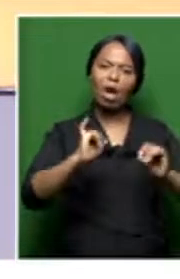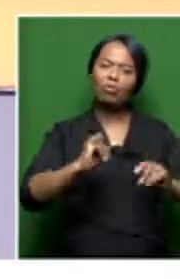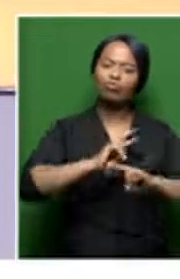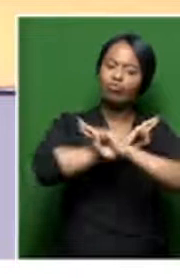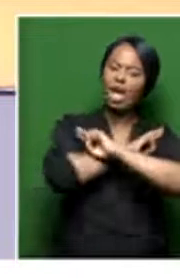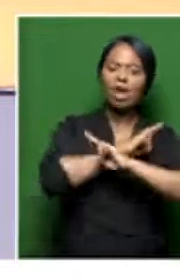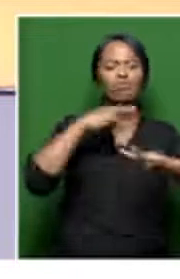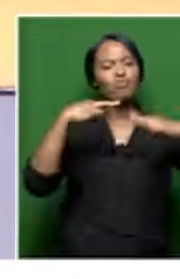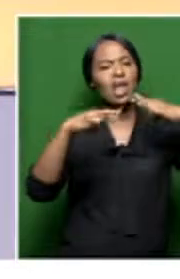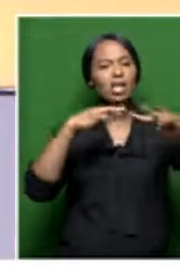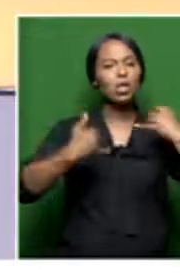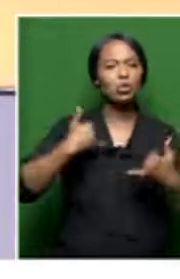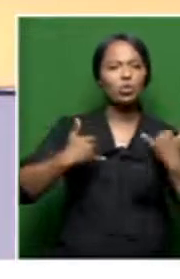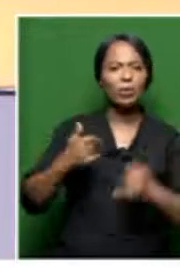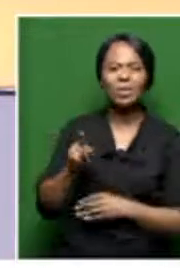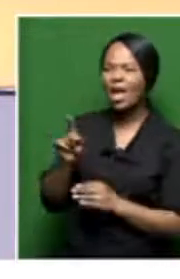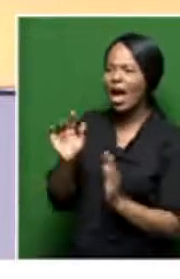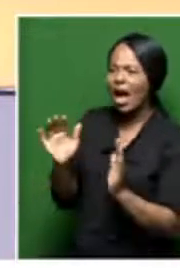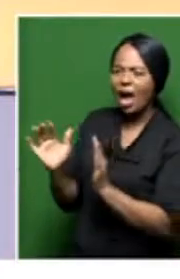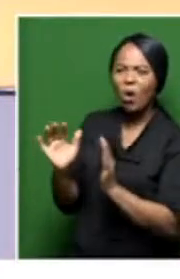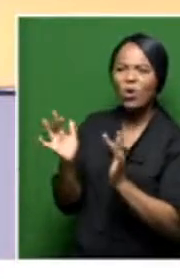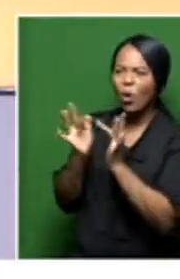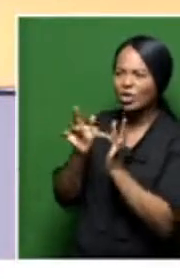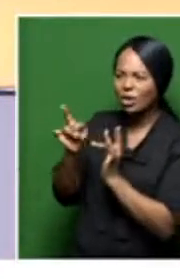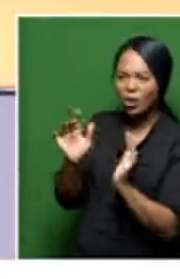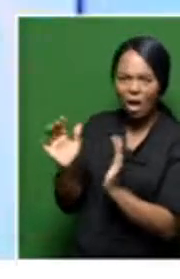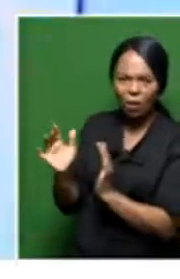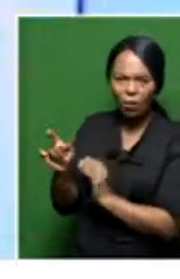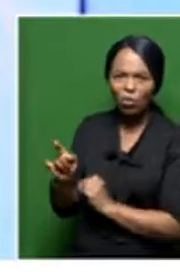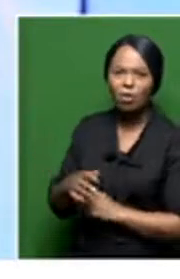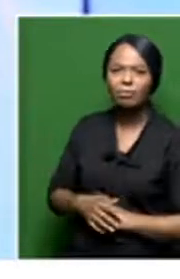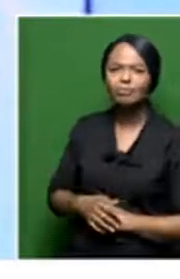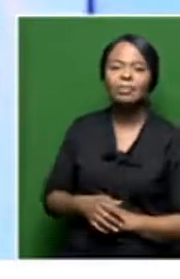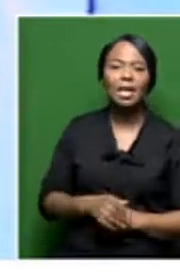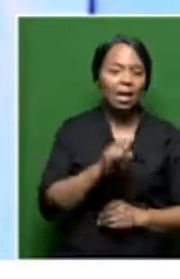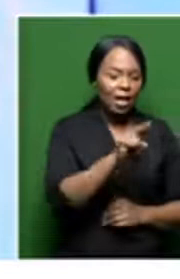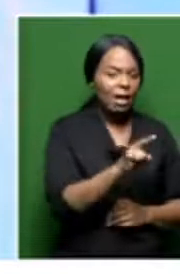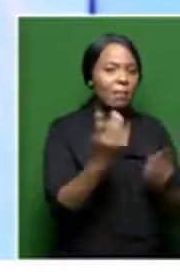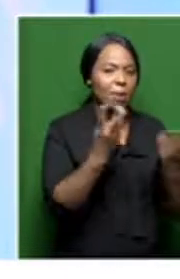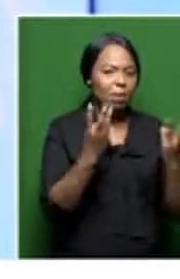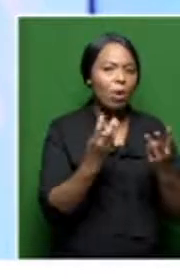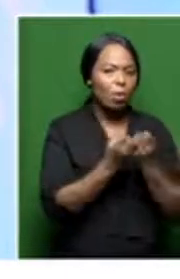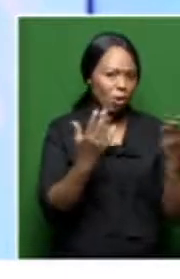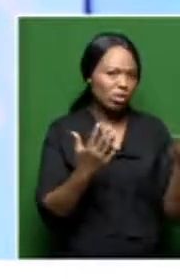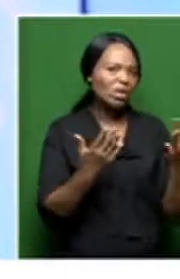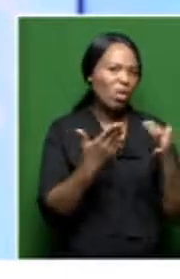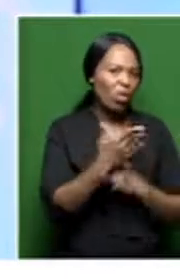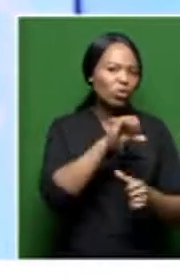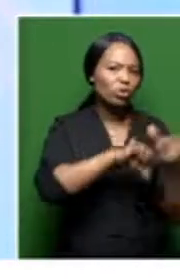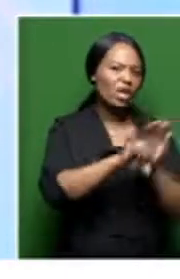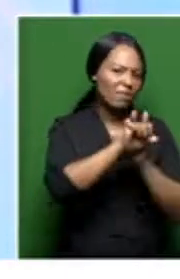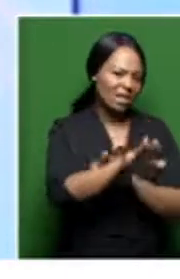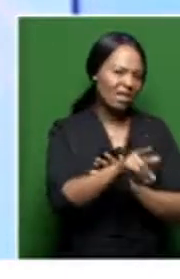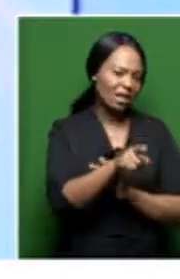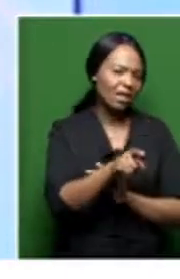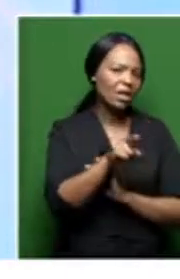know, wanting them to offer that private dining experience? Yeah, so I mean, predominantly people reach me through my social media pages.